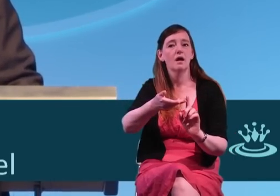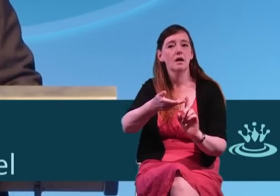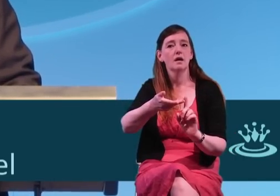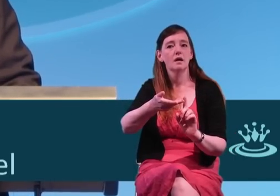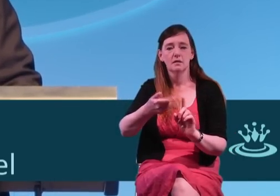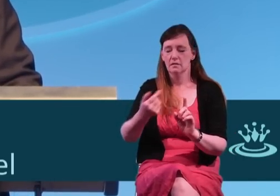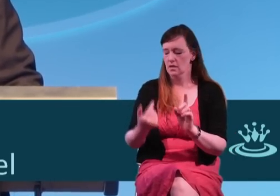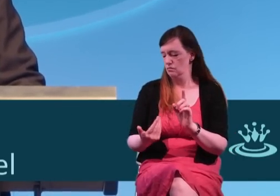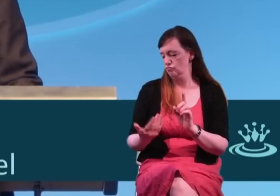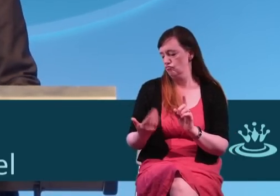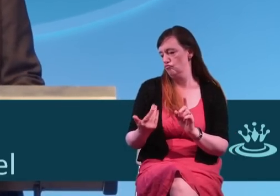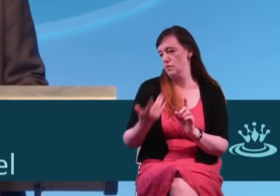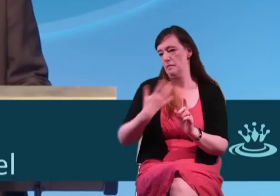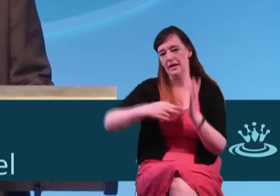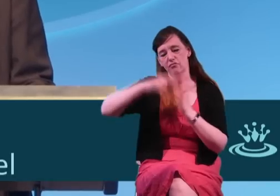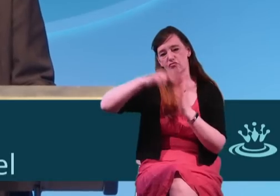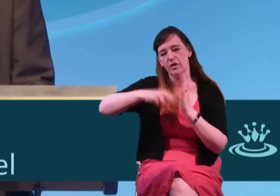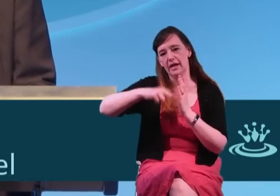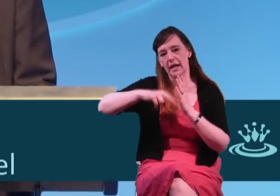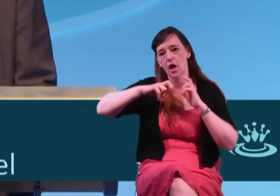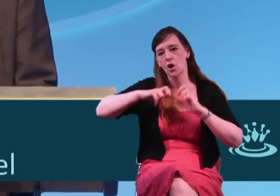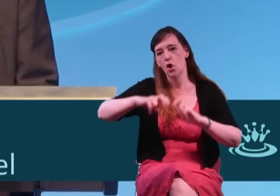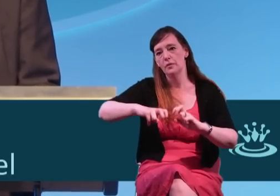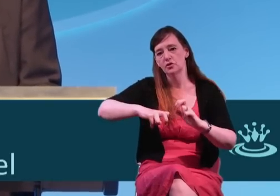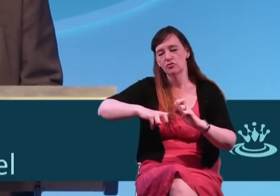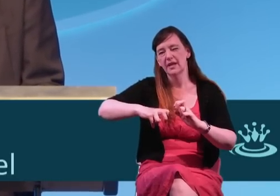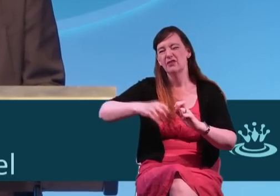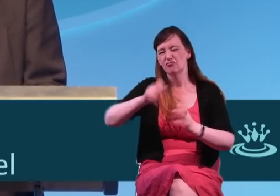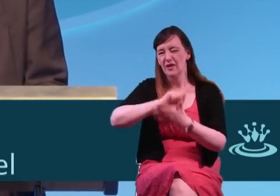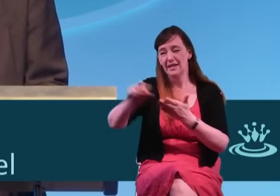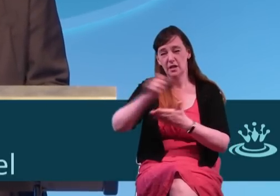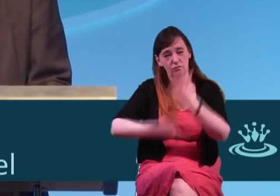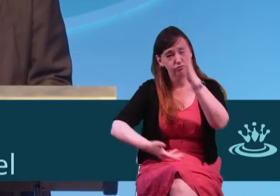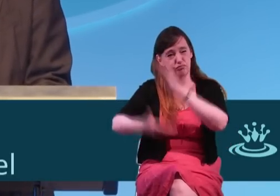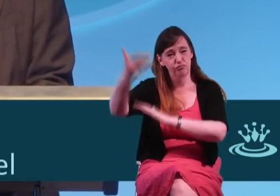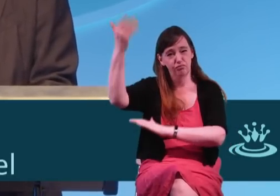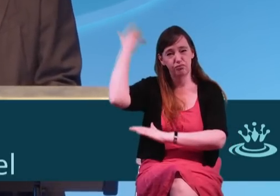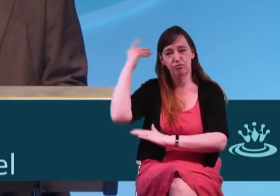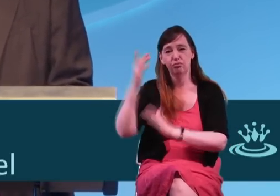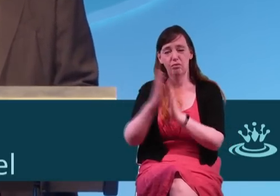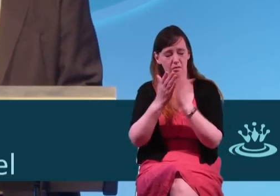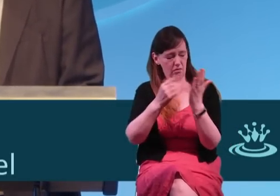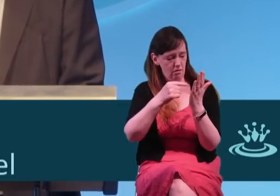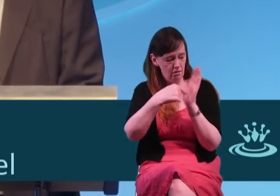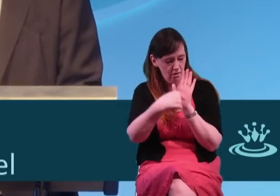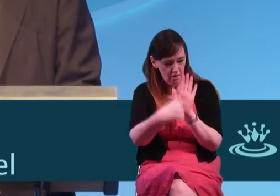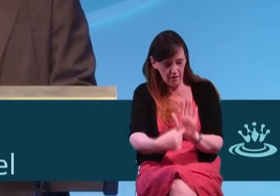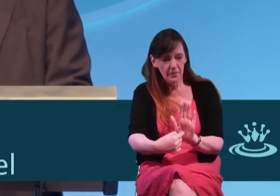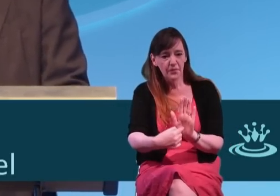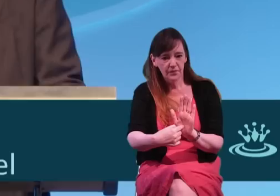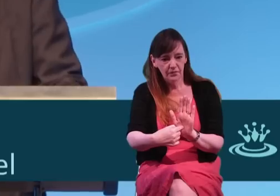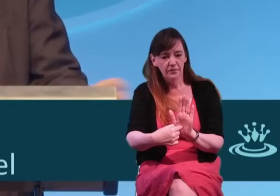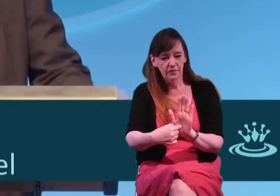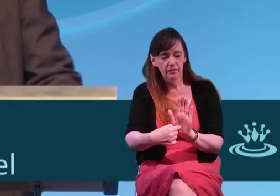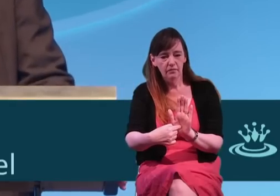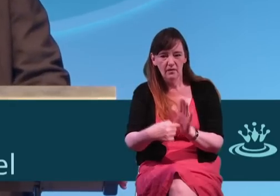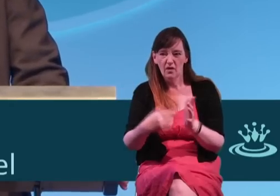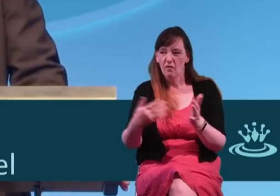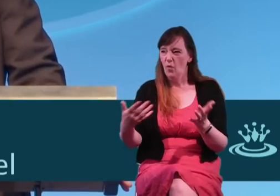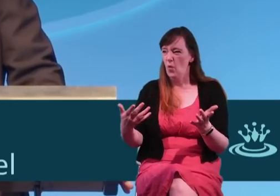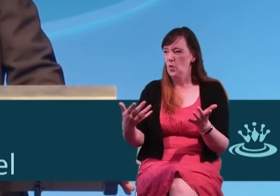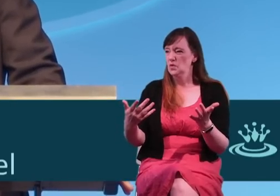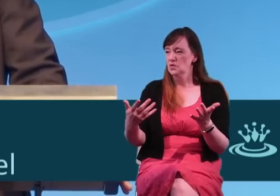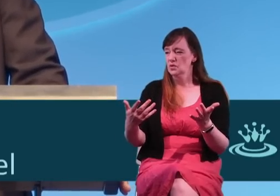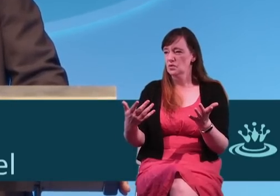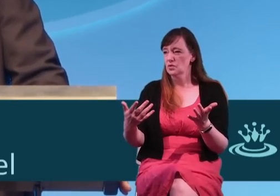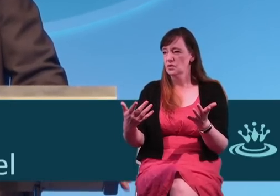that I read a few weeks ago, and it was written a long time ago, the commentator said, when it came to this part, he said, of course, we don't know really